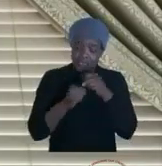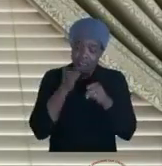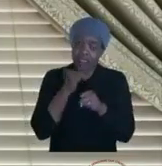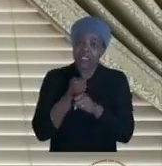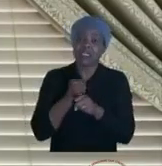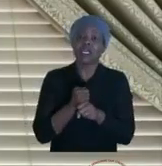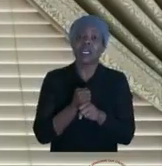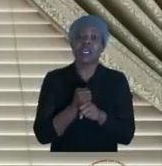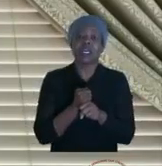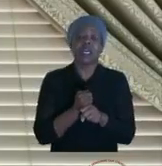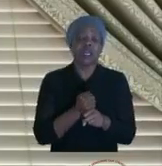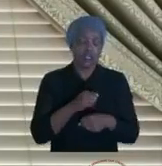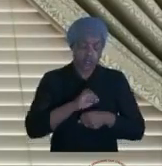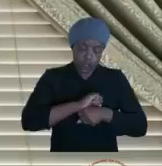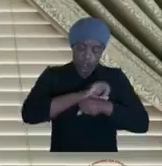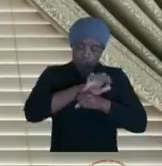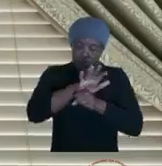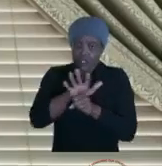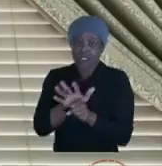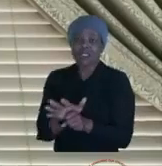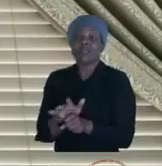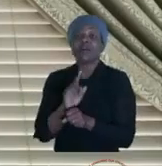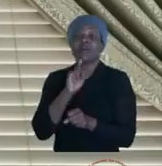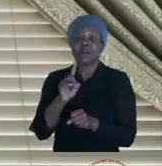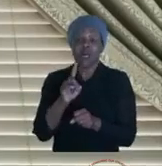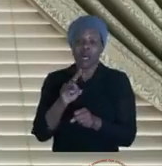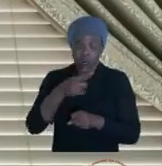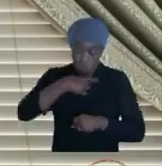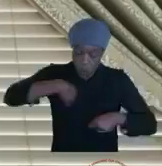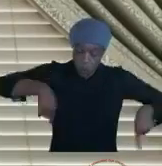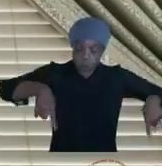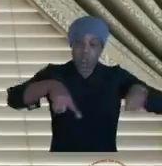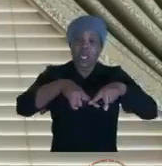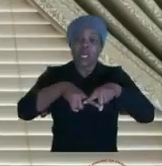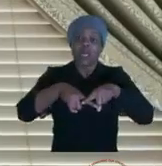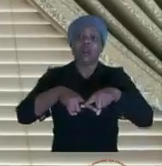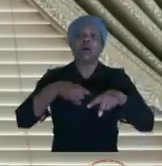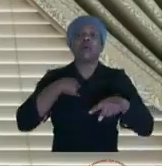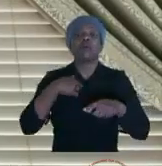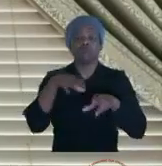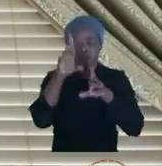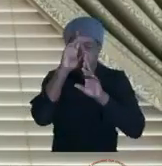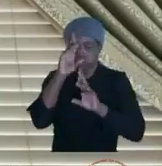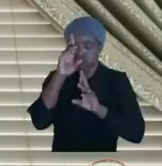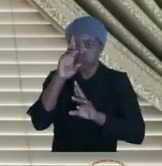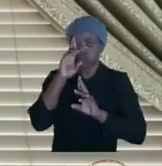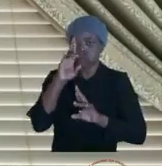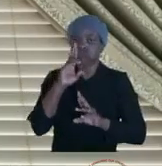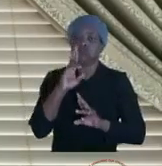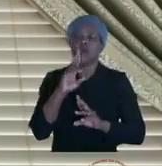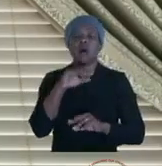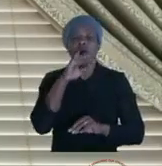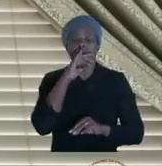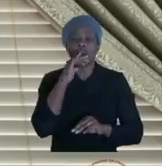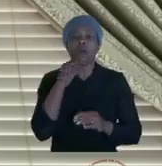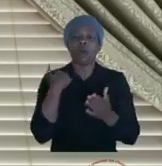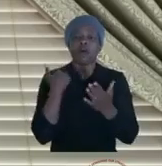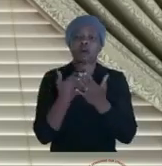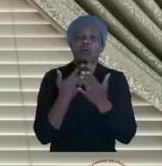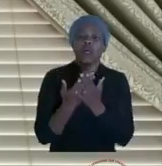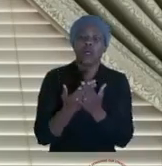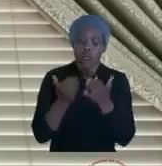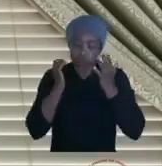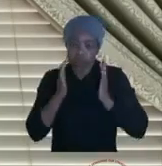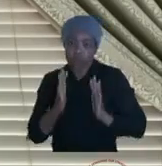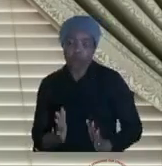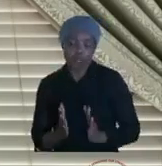COVID-19, we at Freedom Park should take the lead in ensuring that the democratic principles that were ingrained in our country by our forebears remain